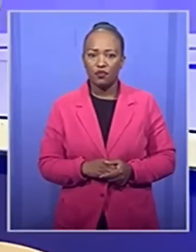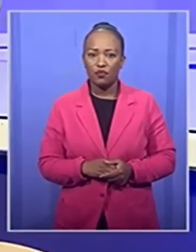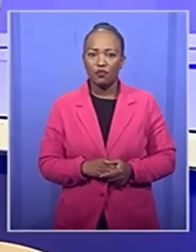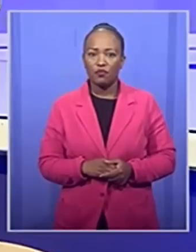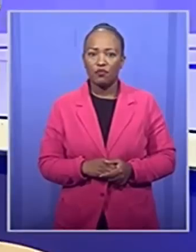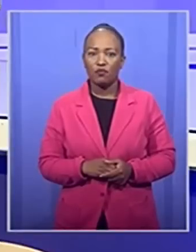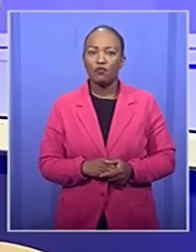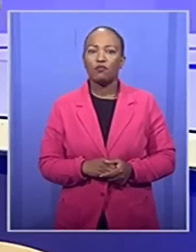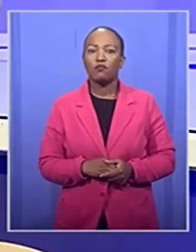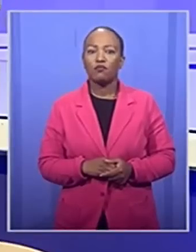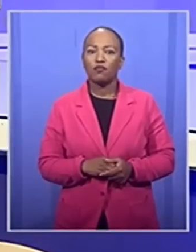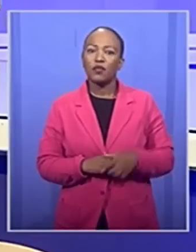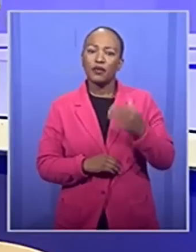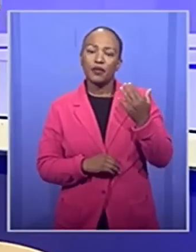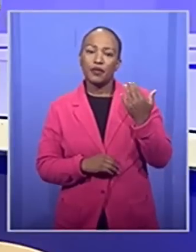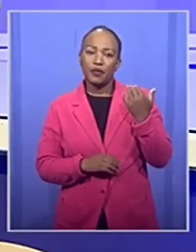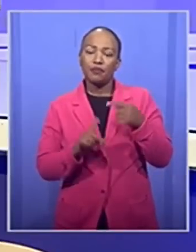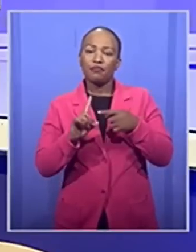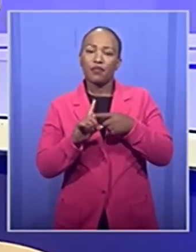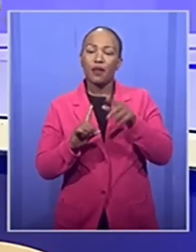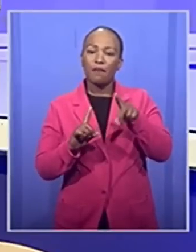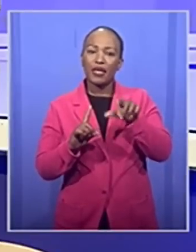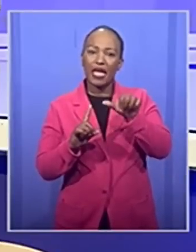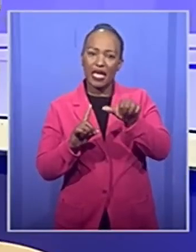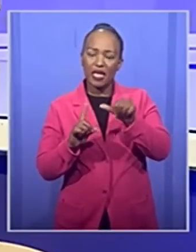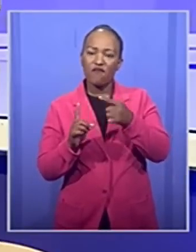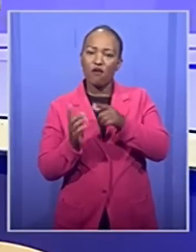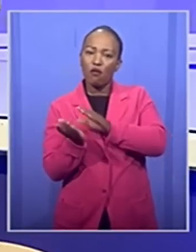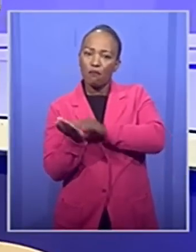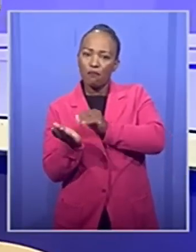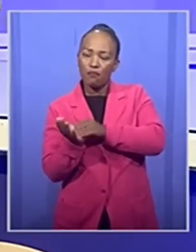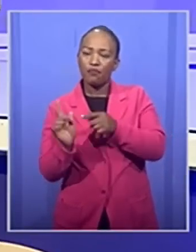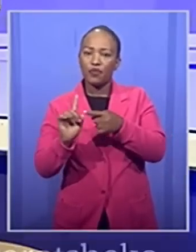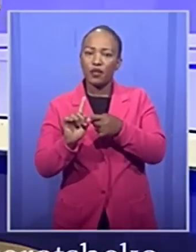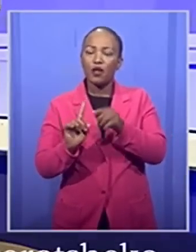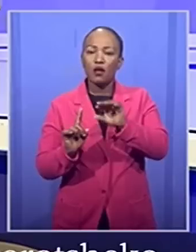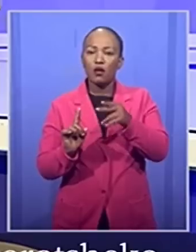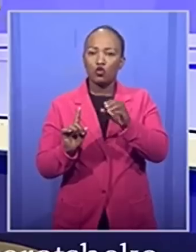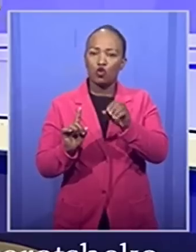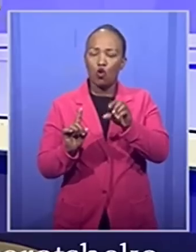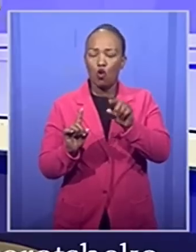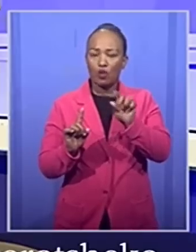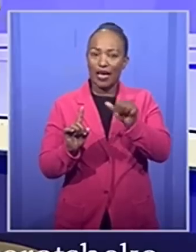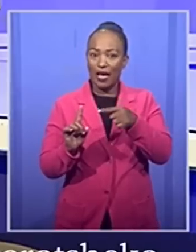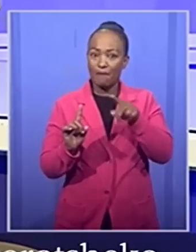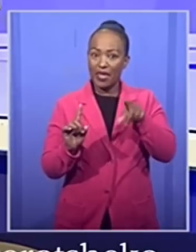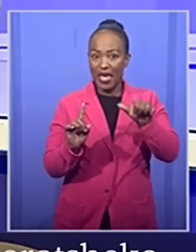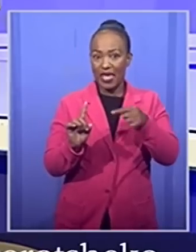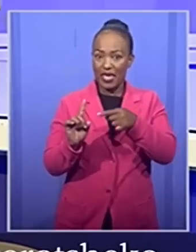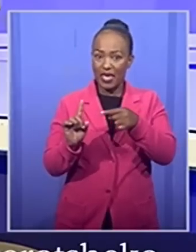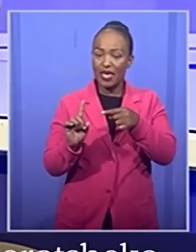Mothuši wa tonakgolo ya peleng ya Free State Ace Magashule Morwadi Cholota o tla leba kgoronkgolo ya tsheko